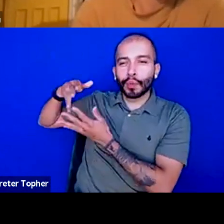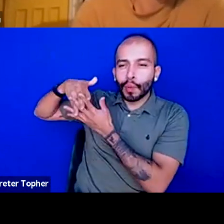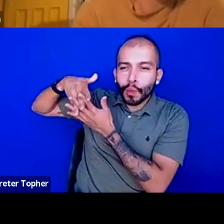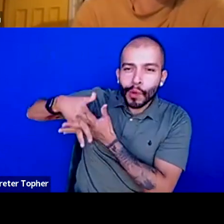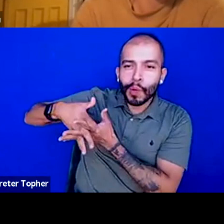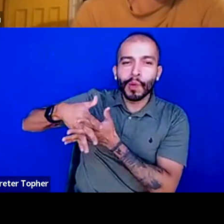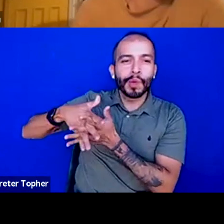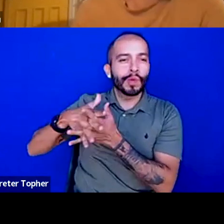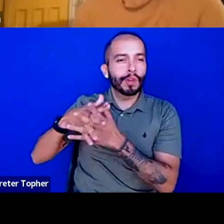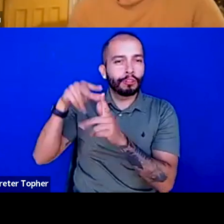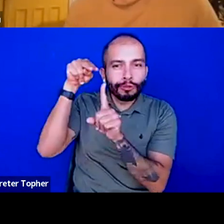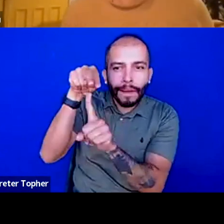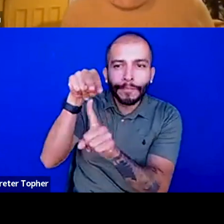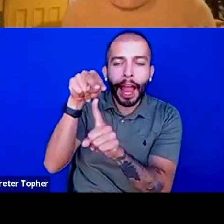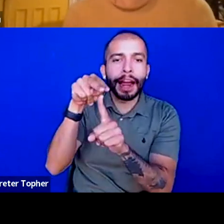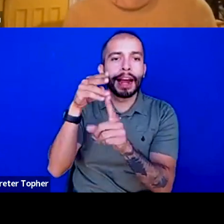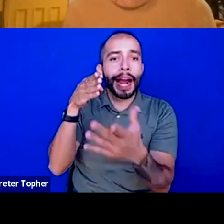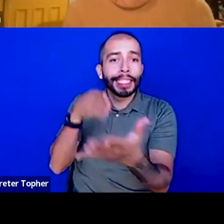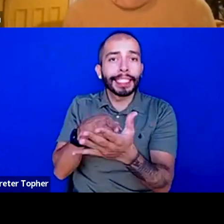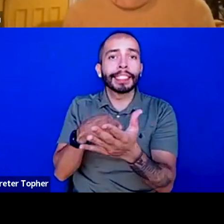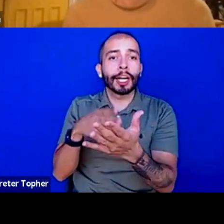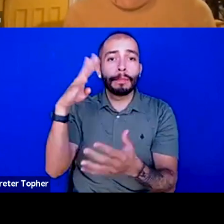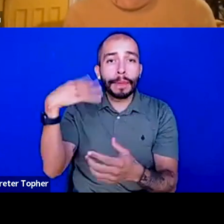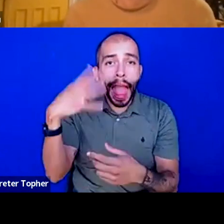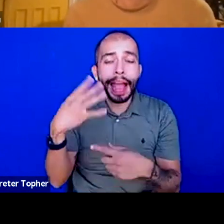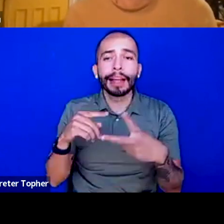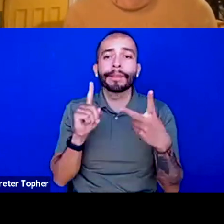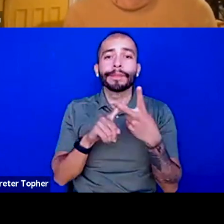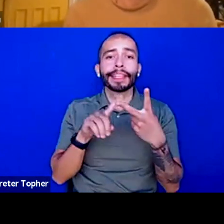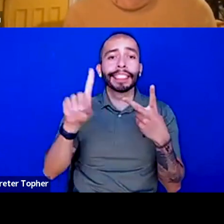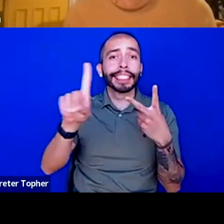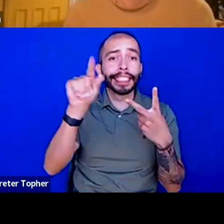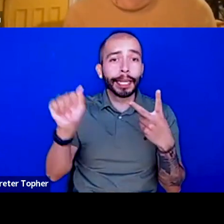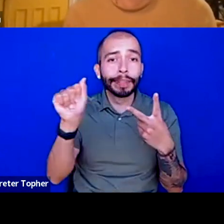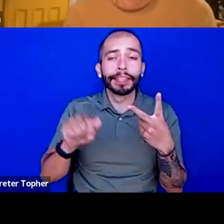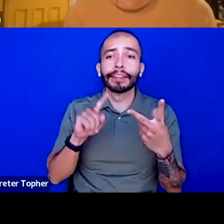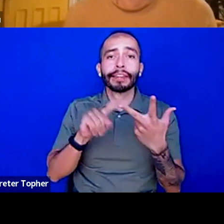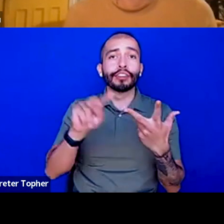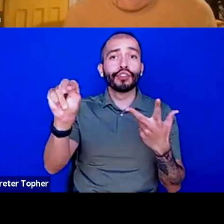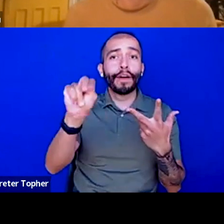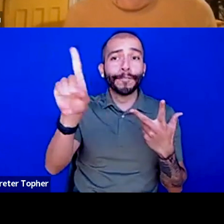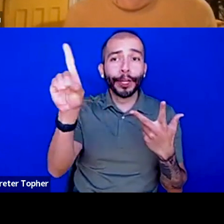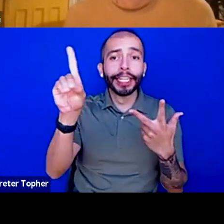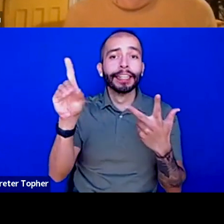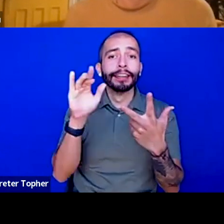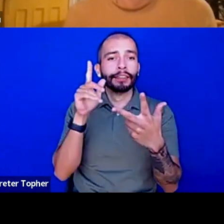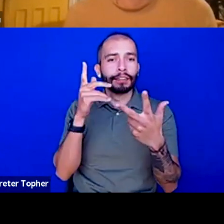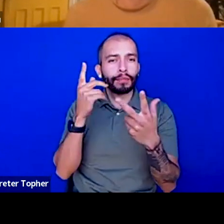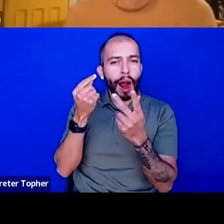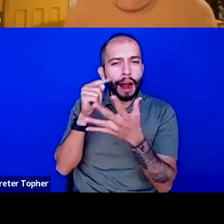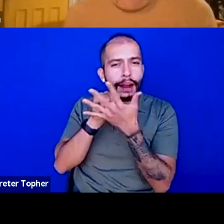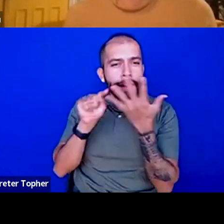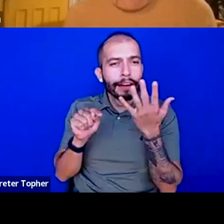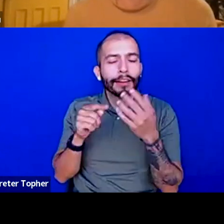into how do we be very clear about those parallels so that TL, as you were saying, in this